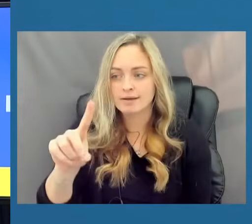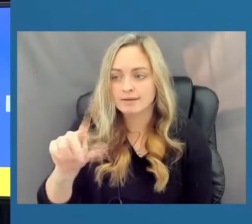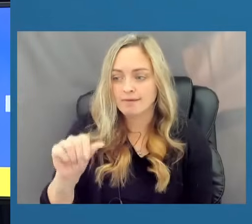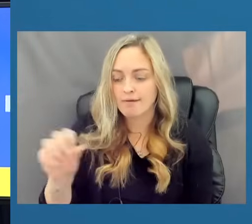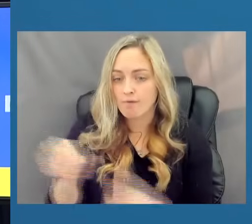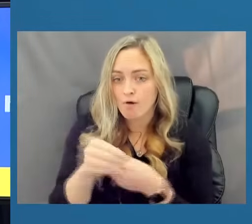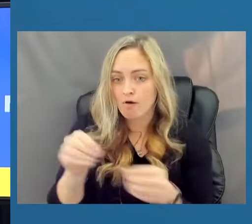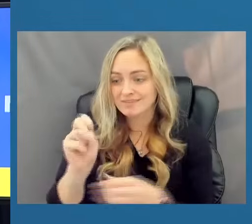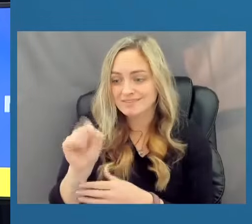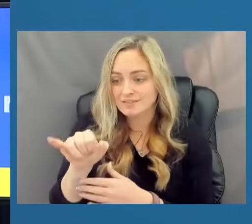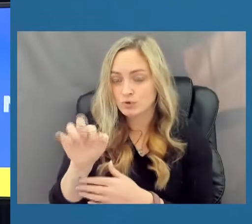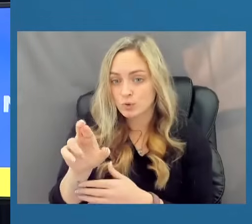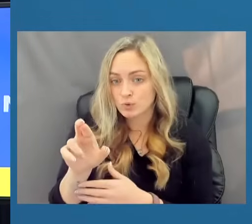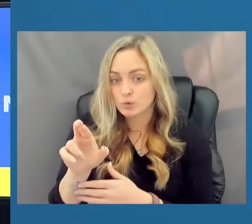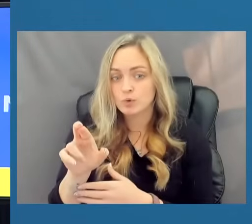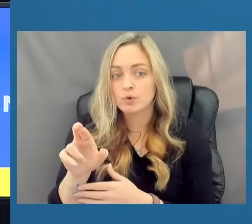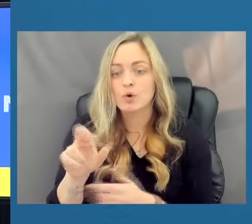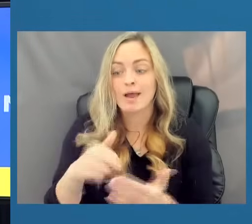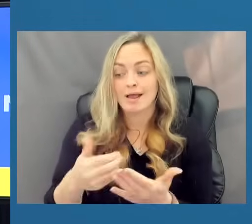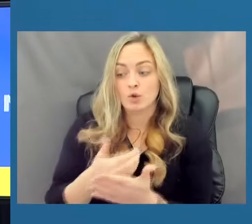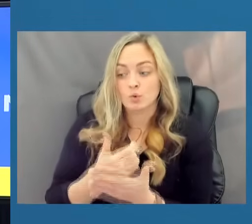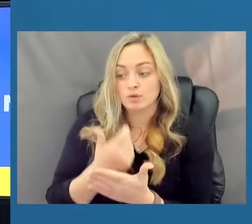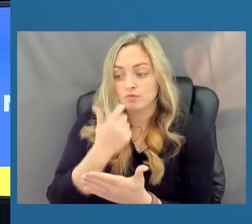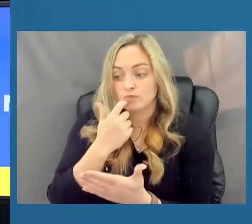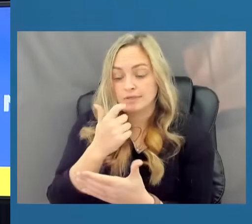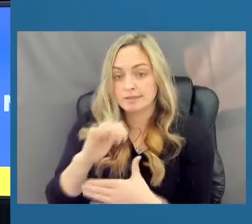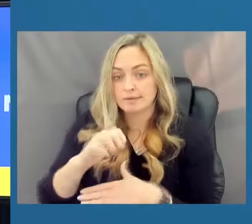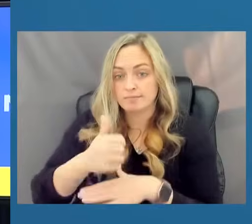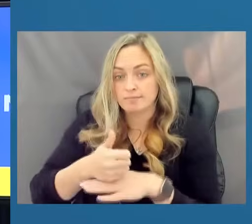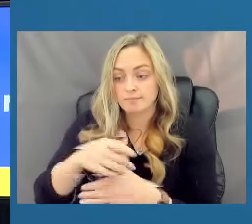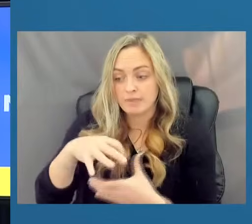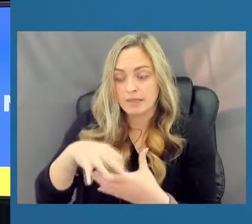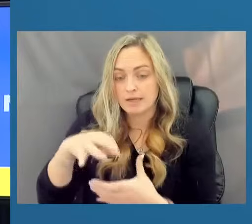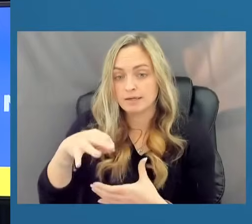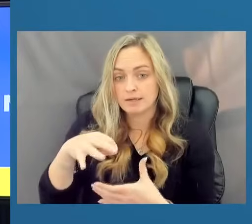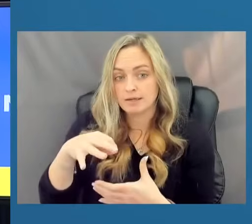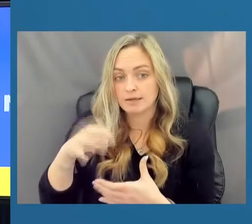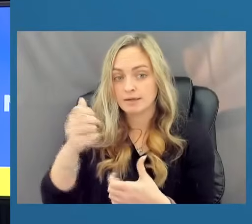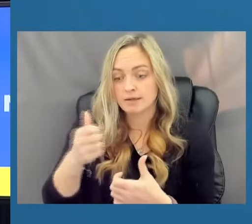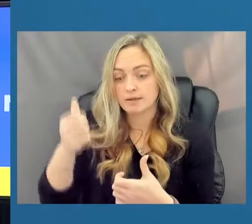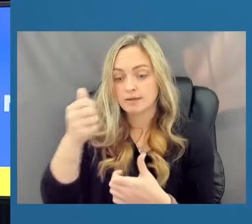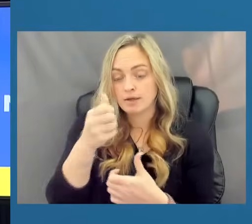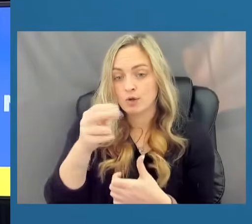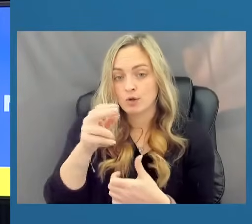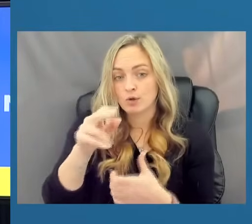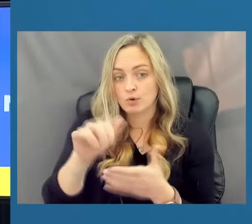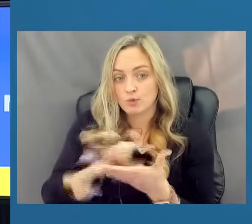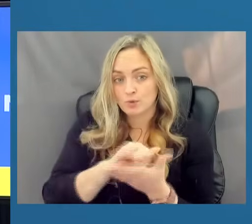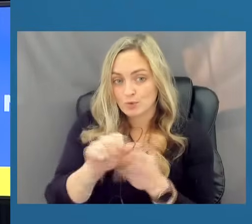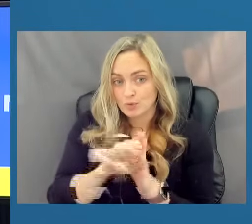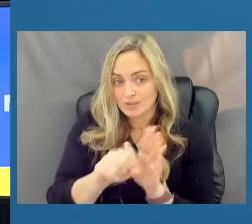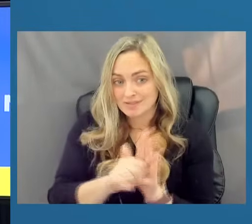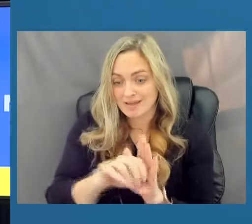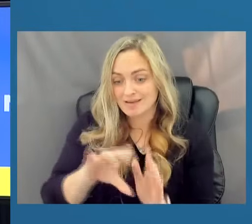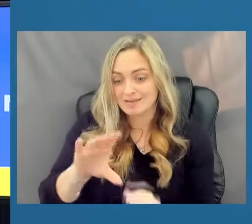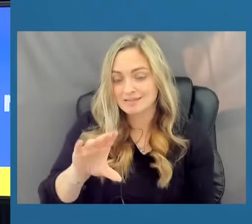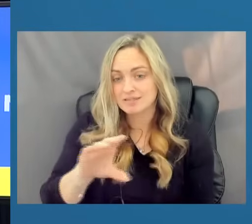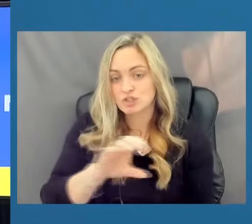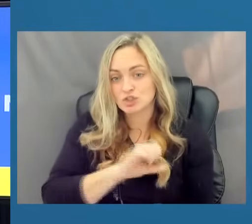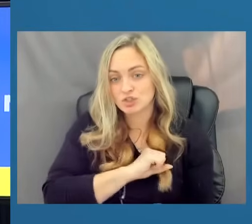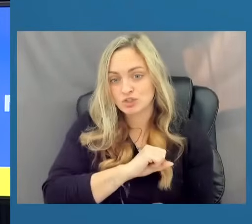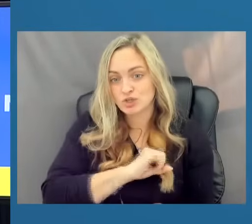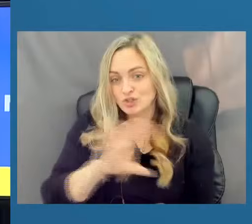We also have the newly elected head of the New York State Sheriff's Association, and that is Juan